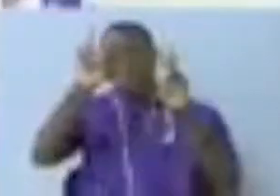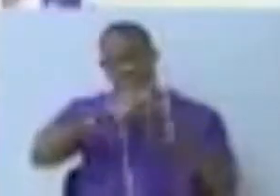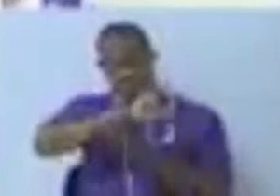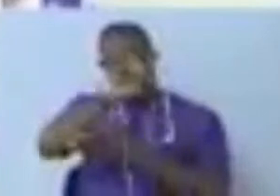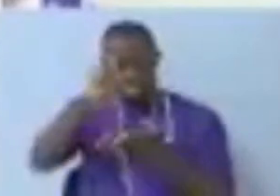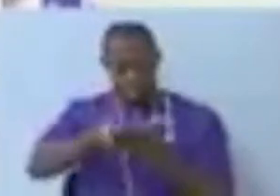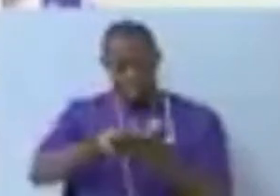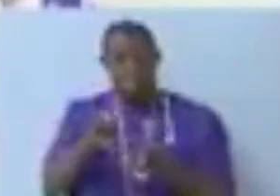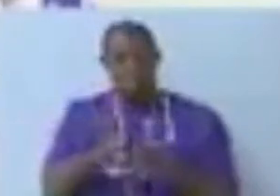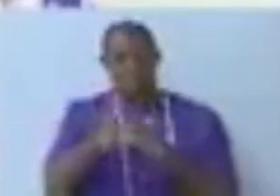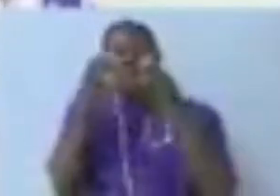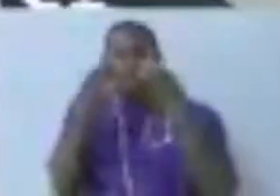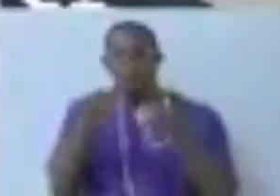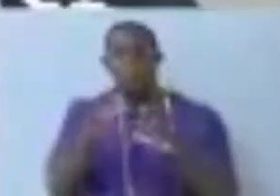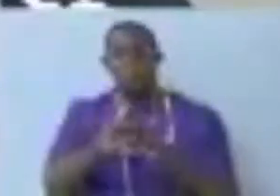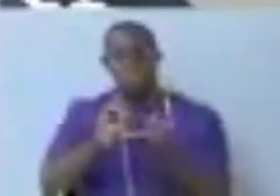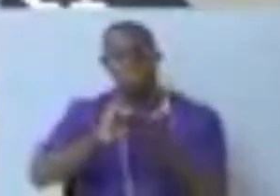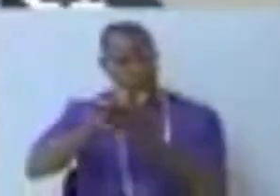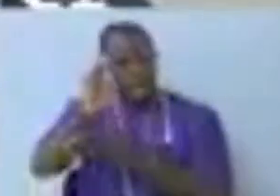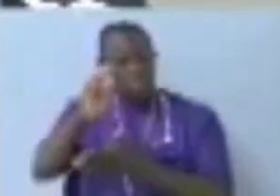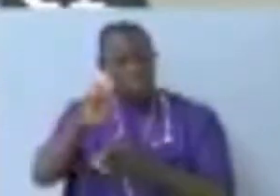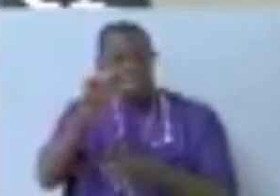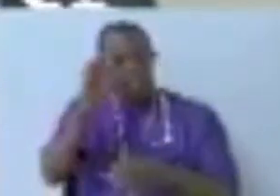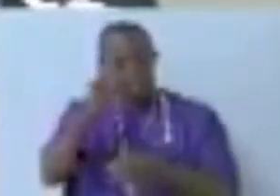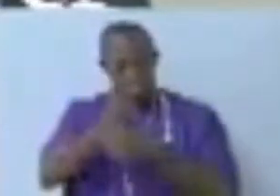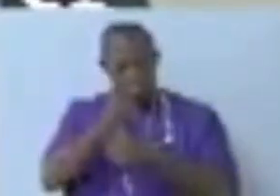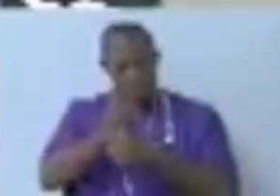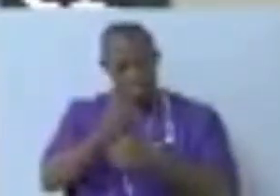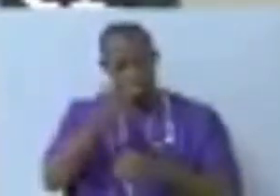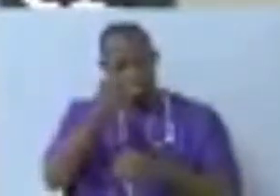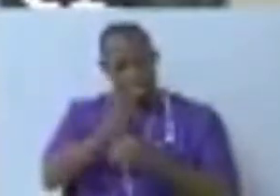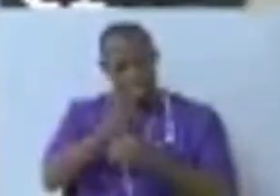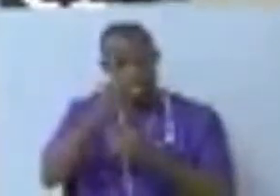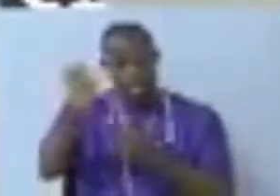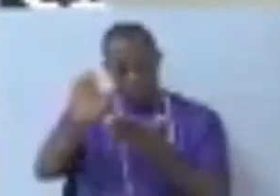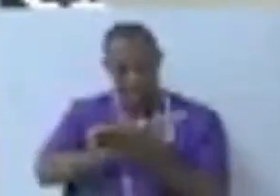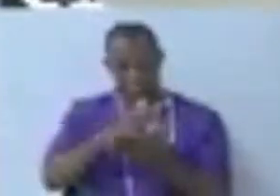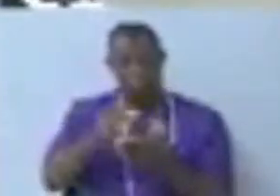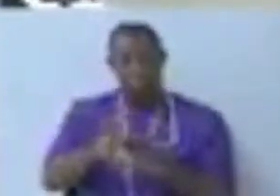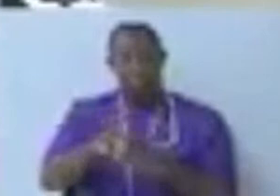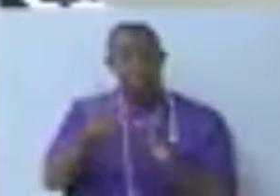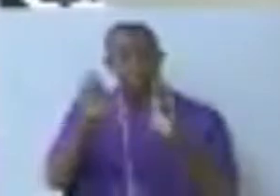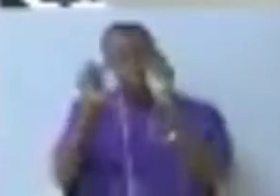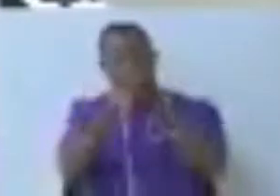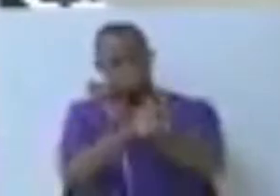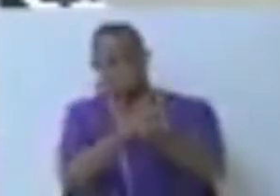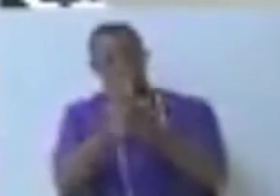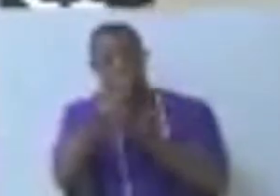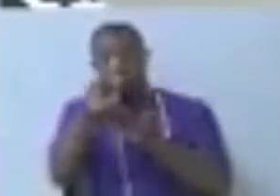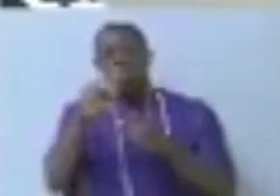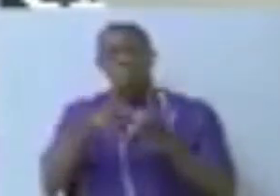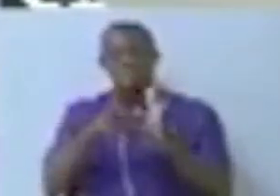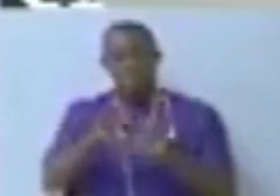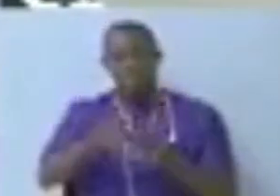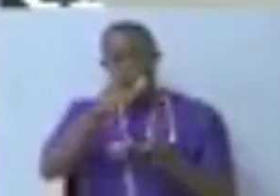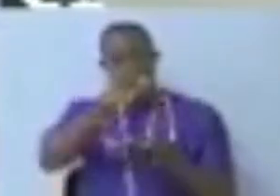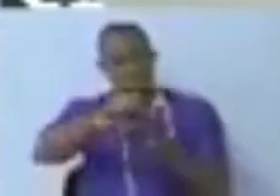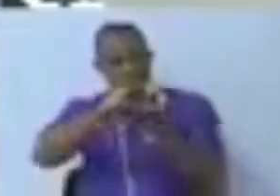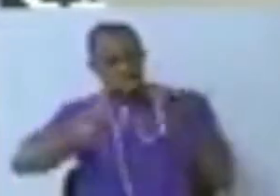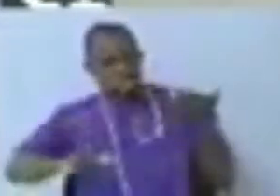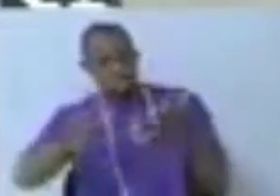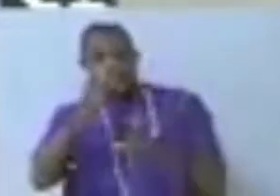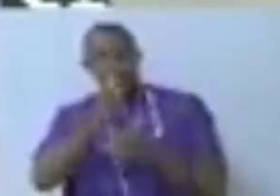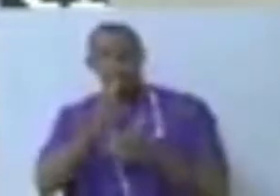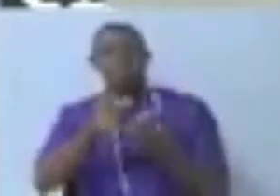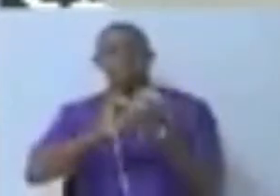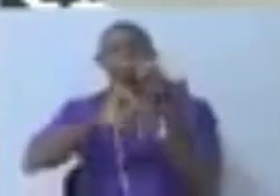So how does an order to you to prepare the warrants translate into you being sidelined and it became an